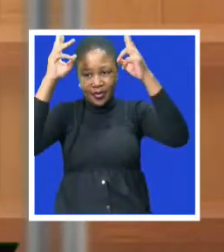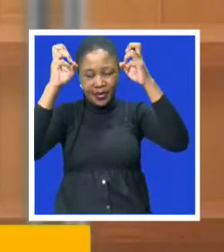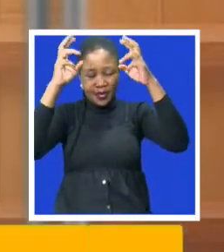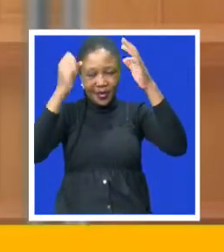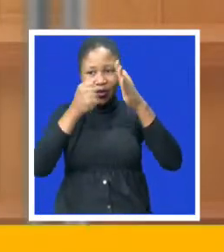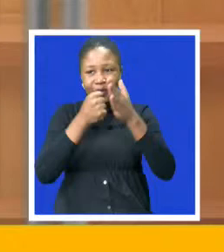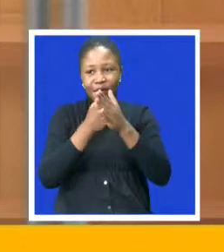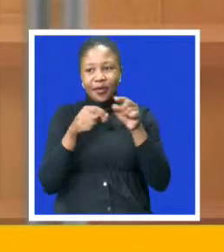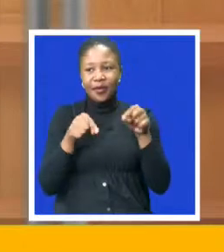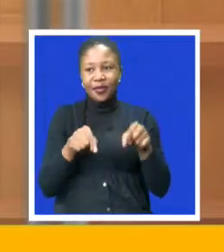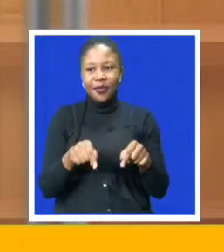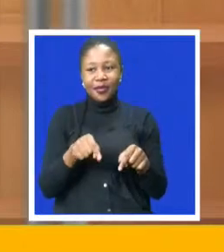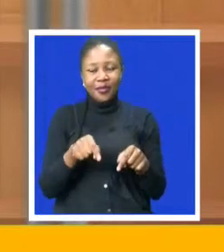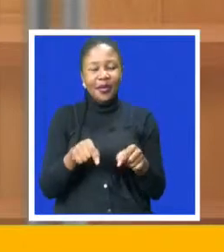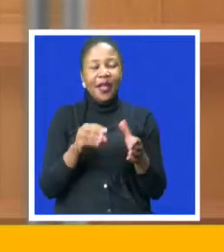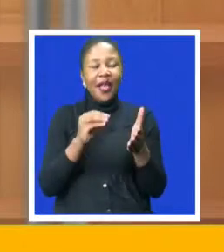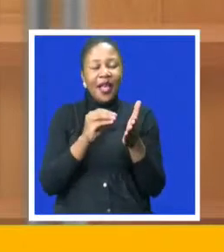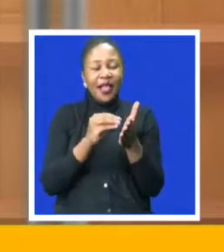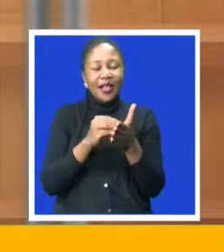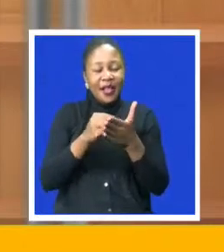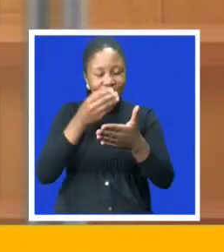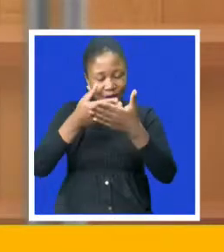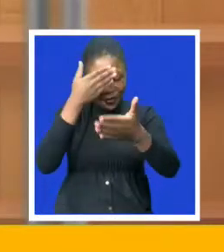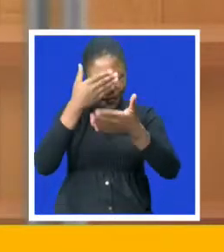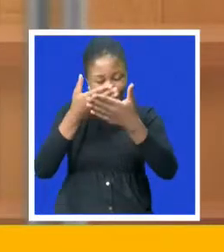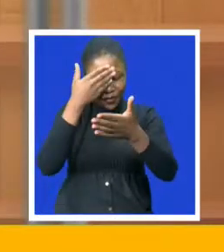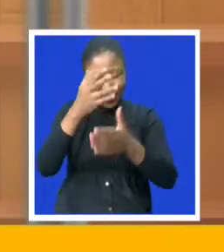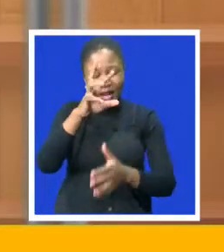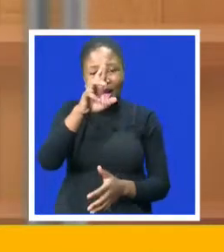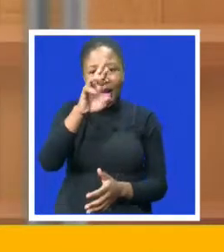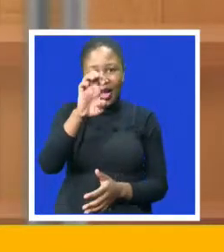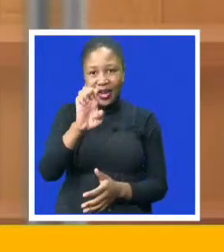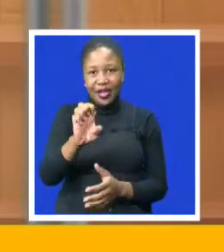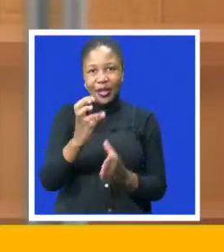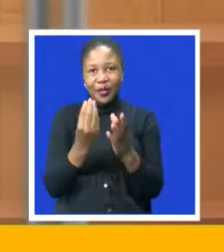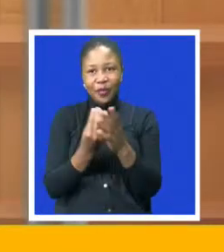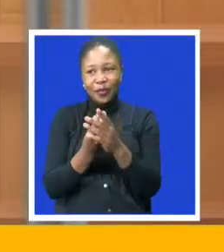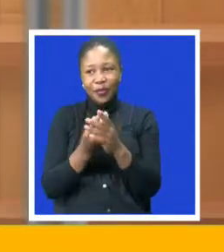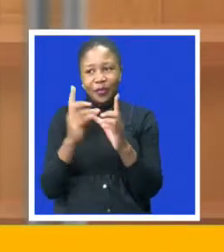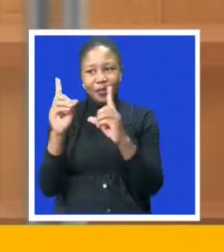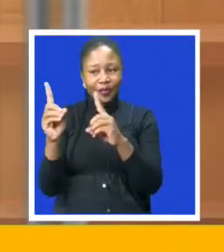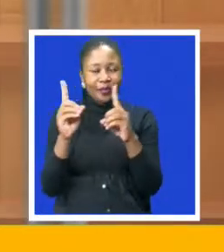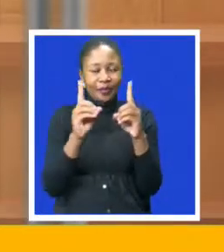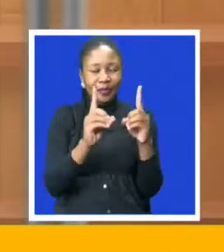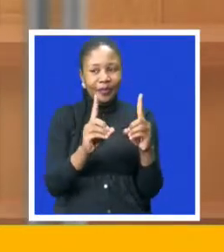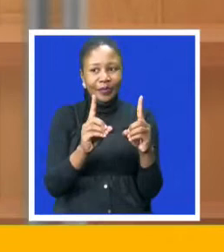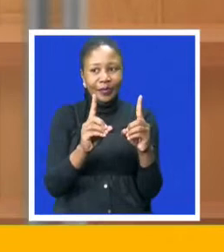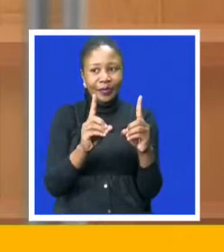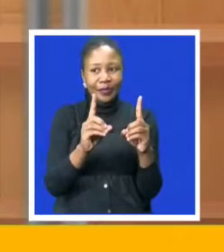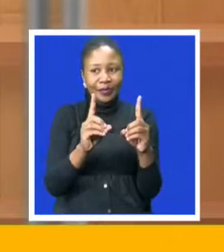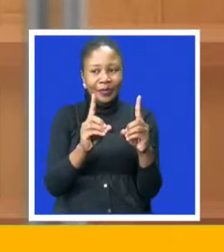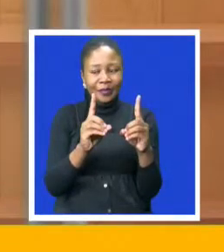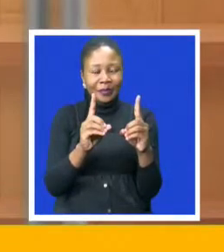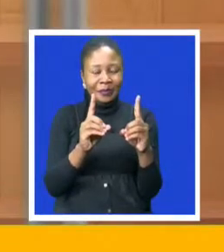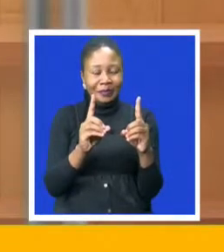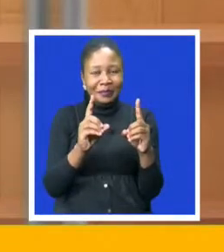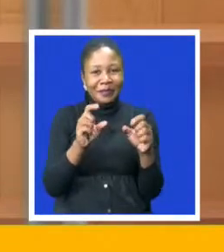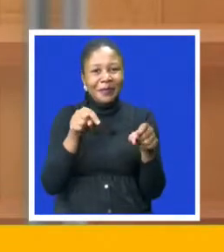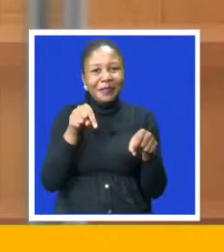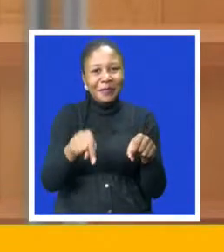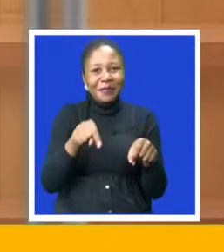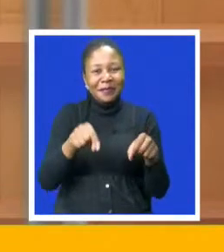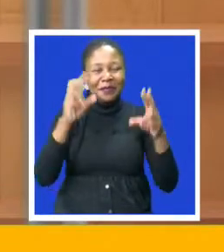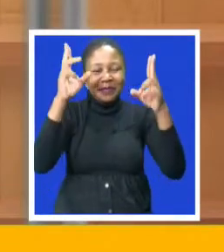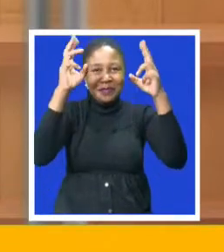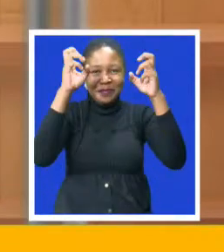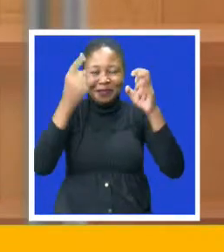religious education with teacher Wise Man Ngwenya, and the topic for today is God takes care of nature.